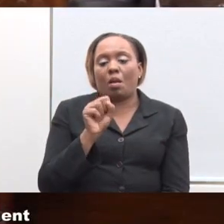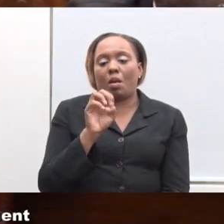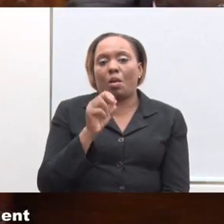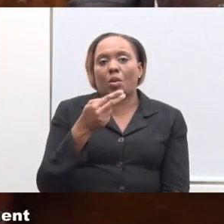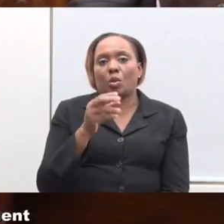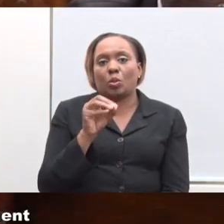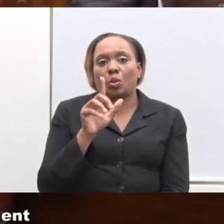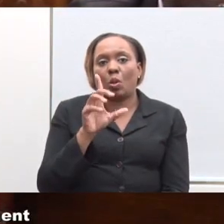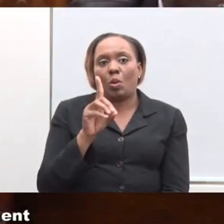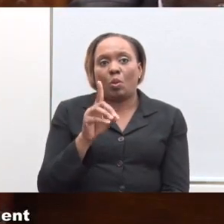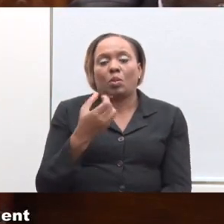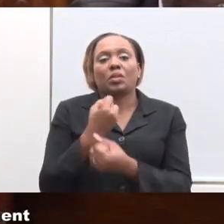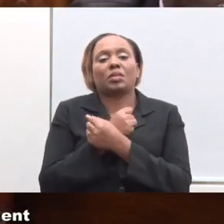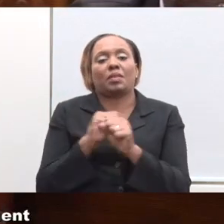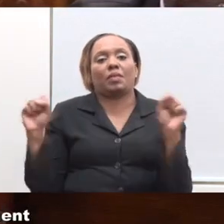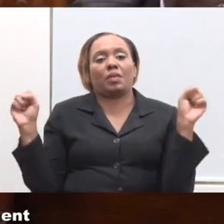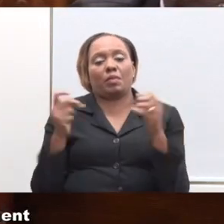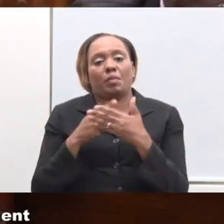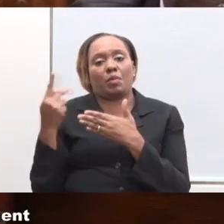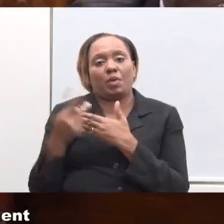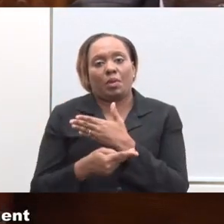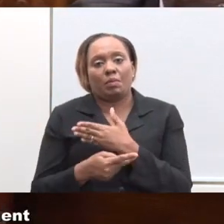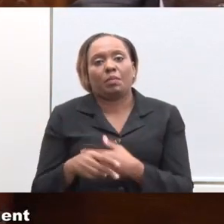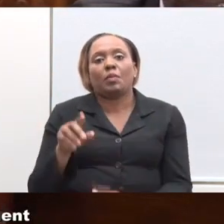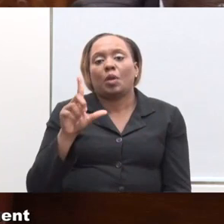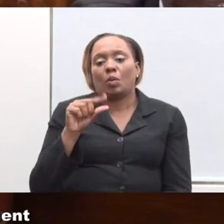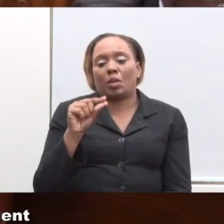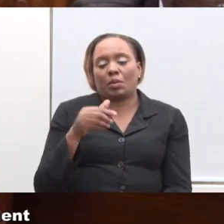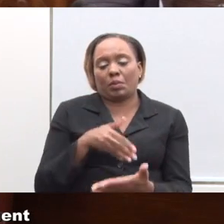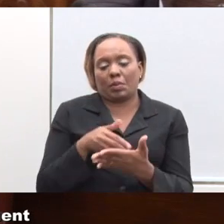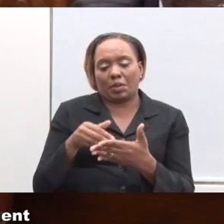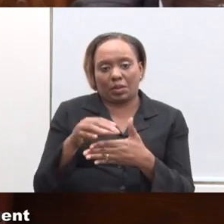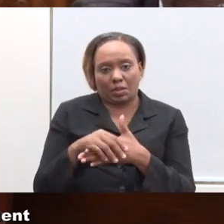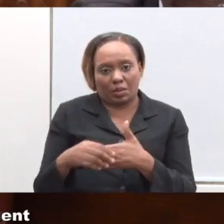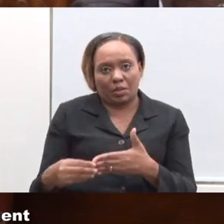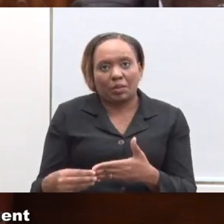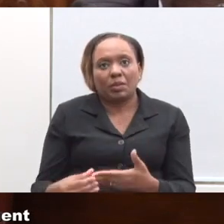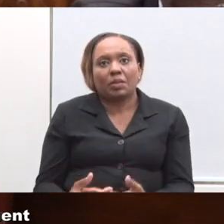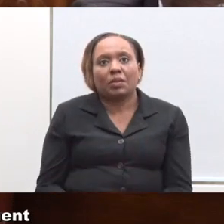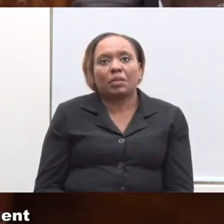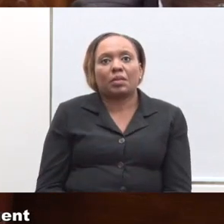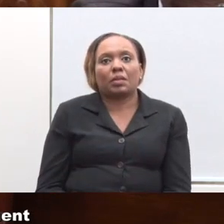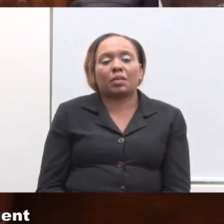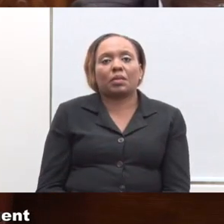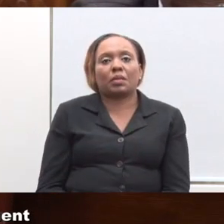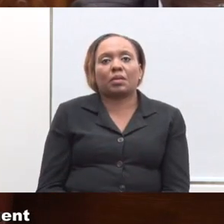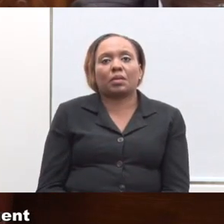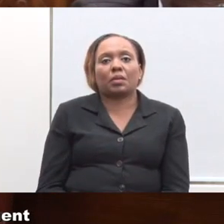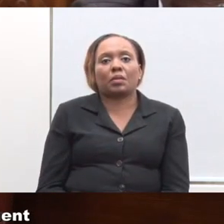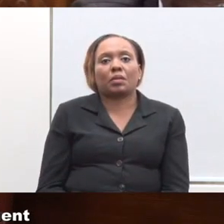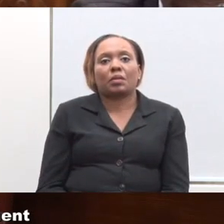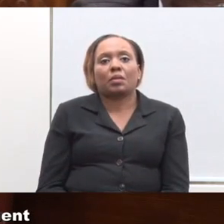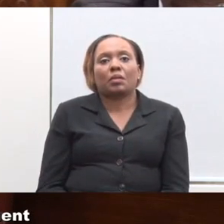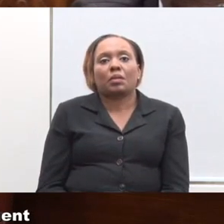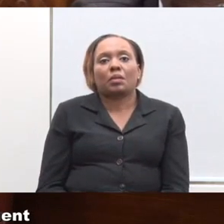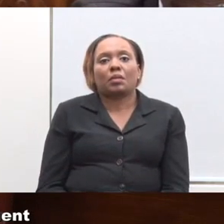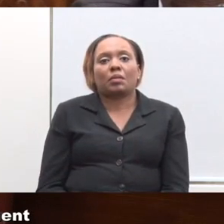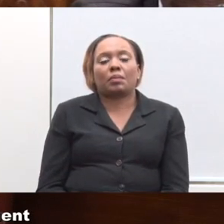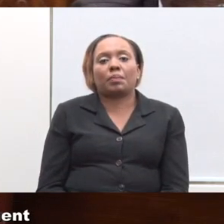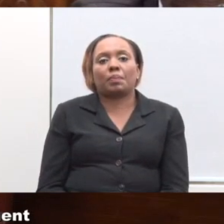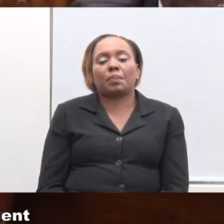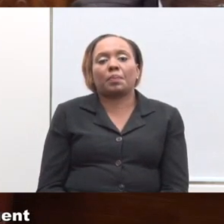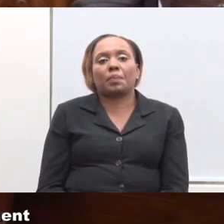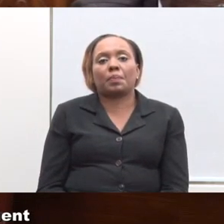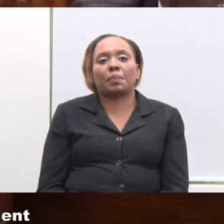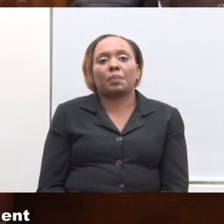million immediately, consisting of 3 initiatives.